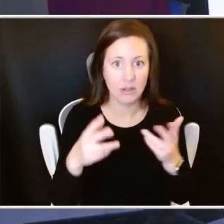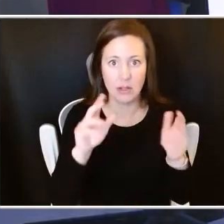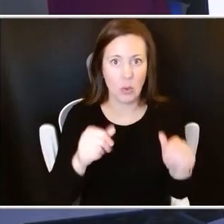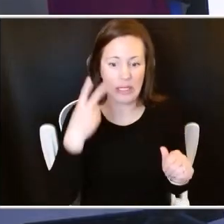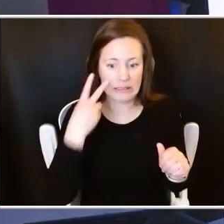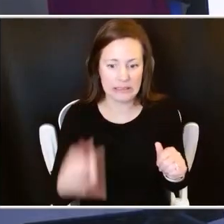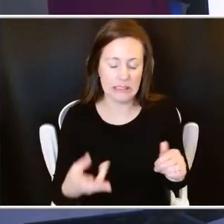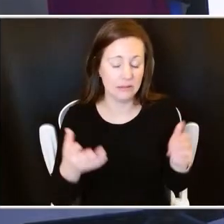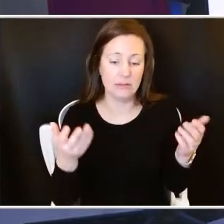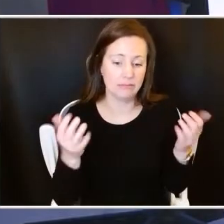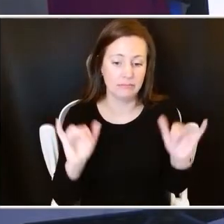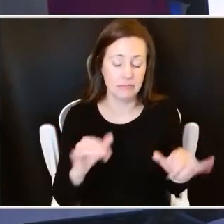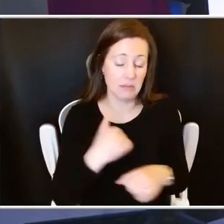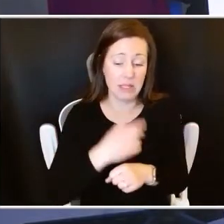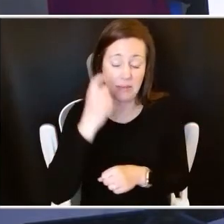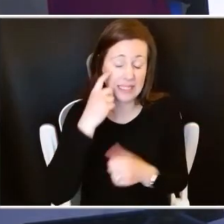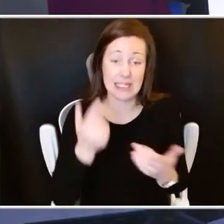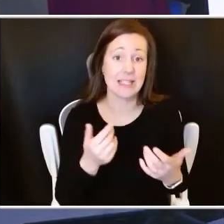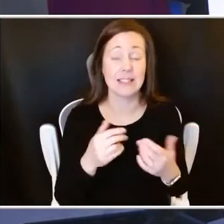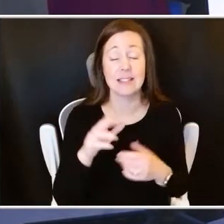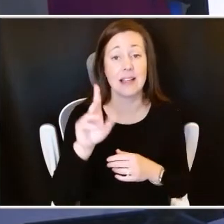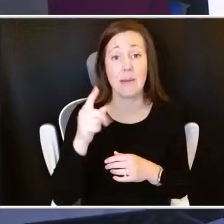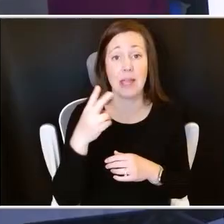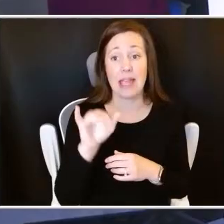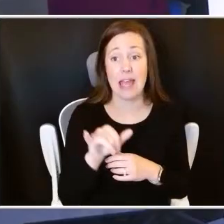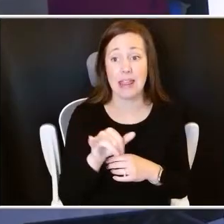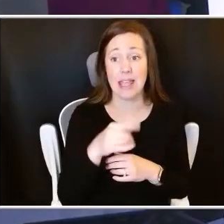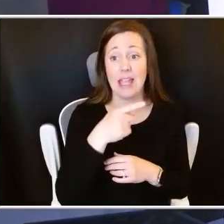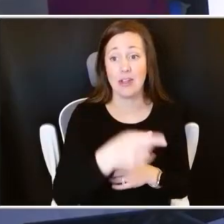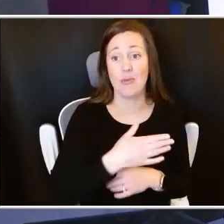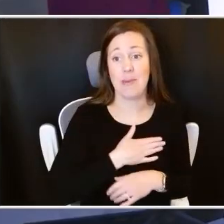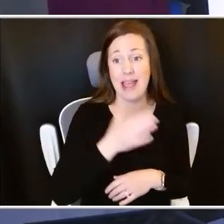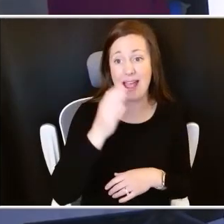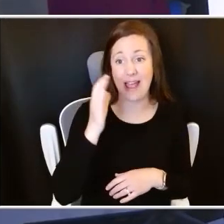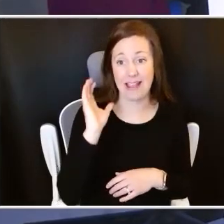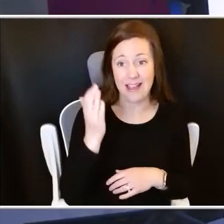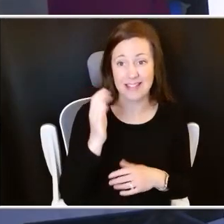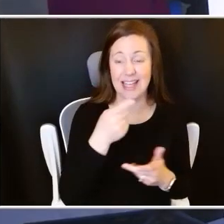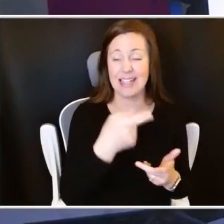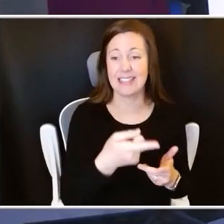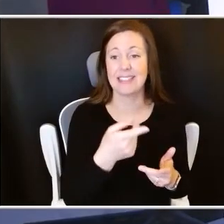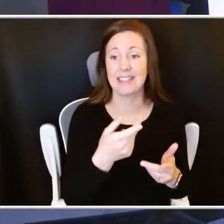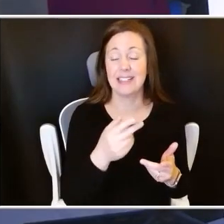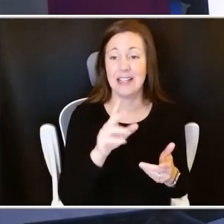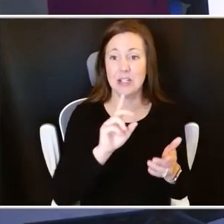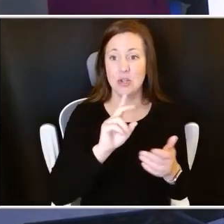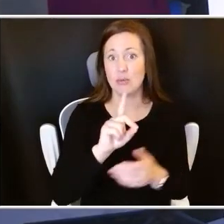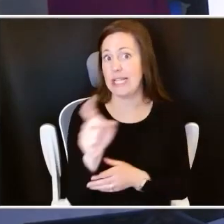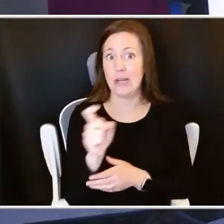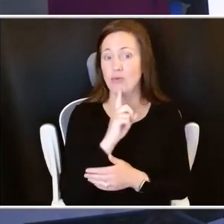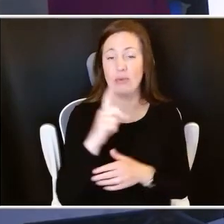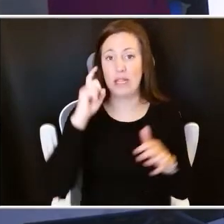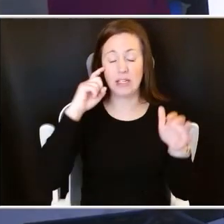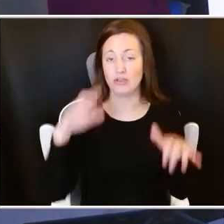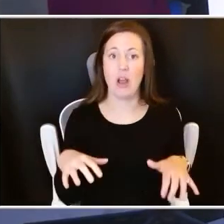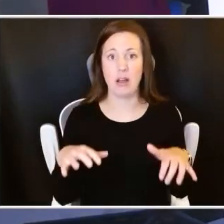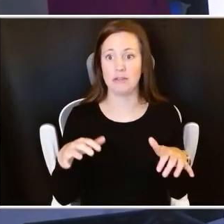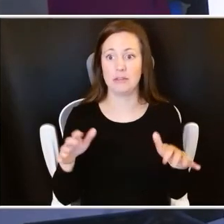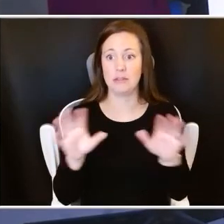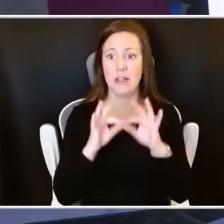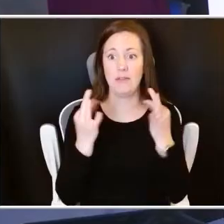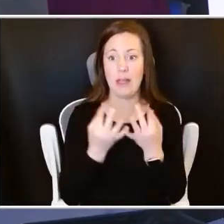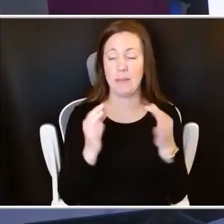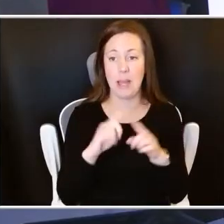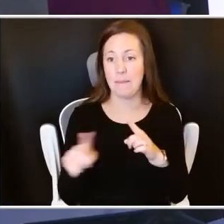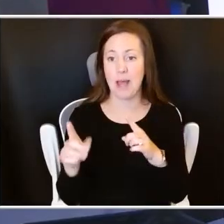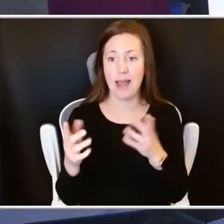your diagnosis came, you're my cousin, if you're just joining us. This came as a shock to the family, but I guess in a way it